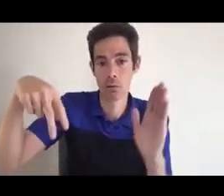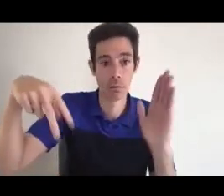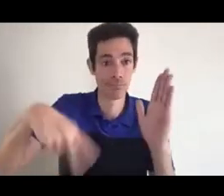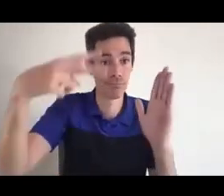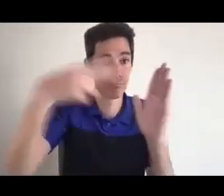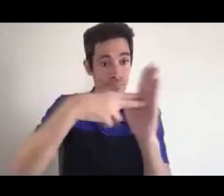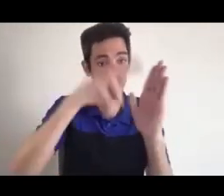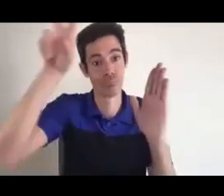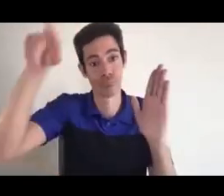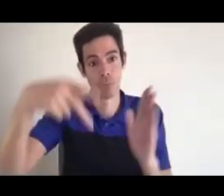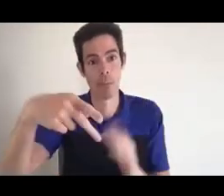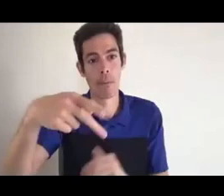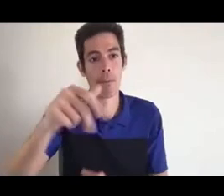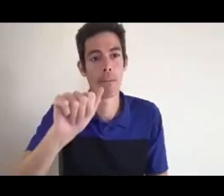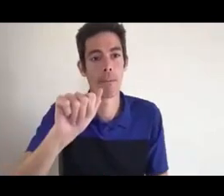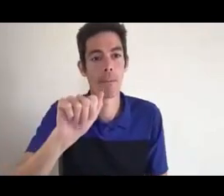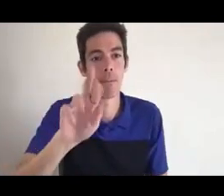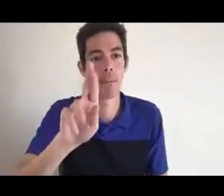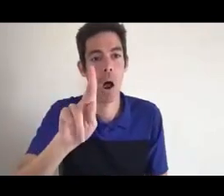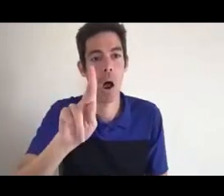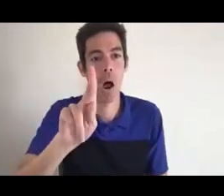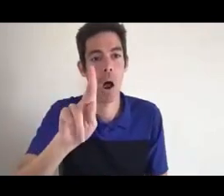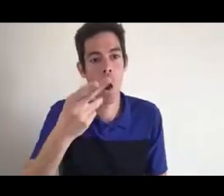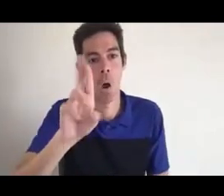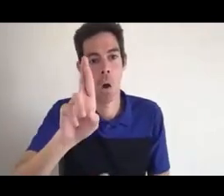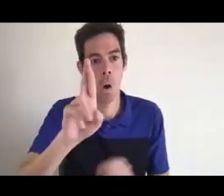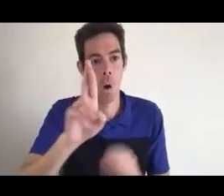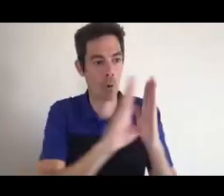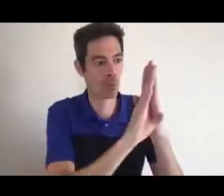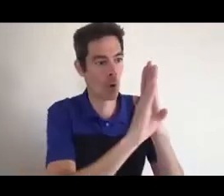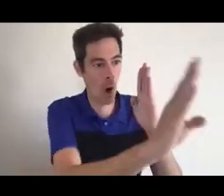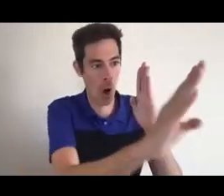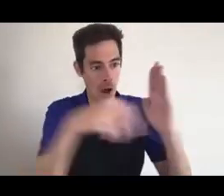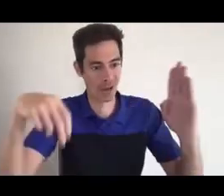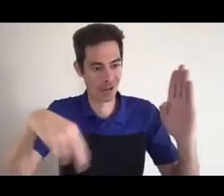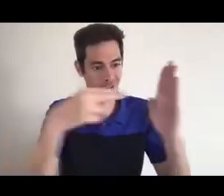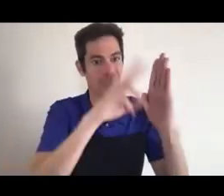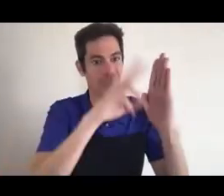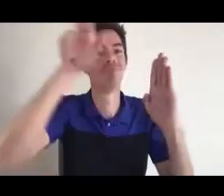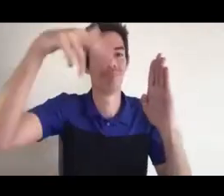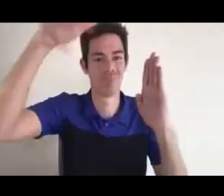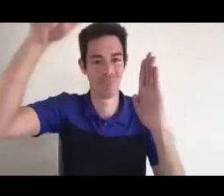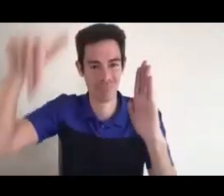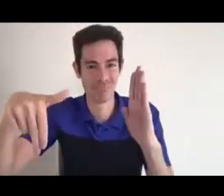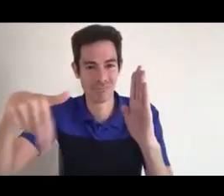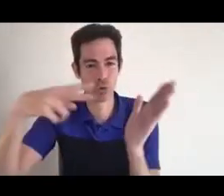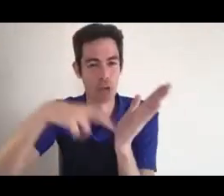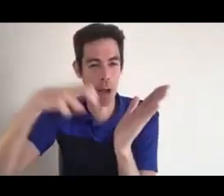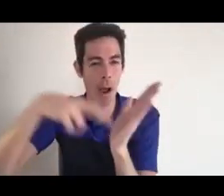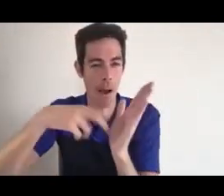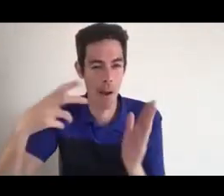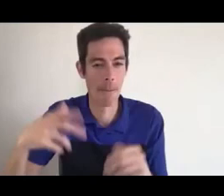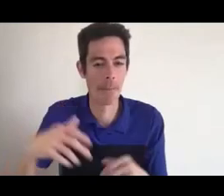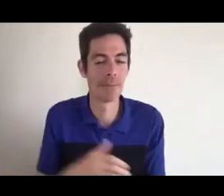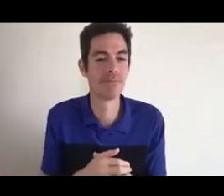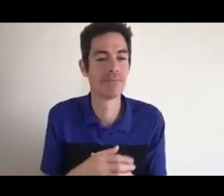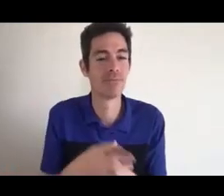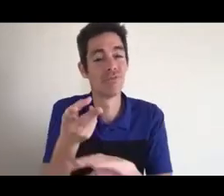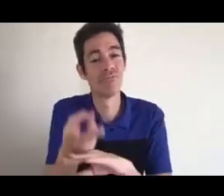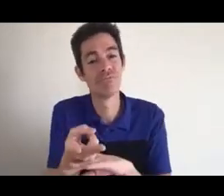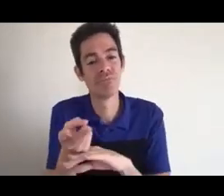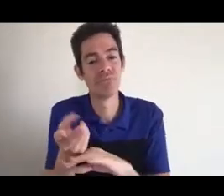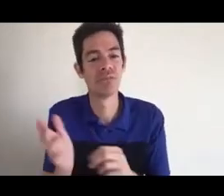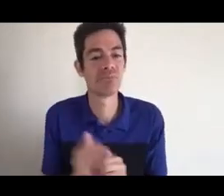use to show the legs moving, like parkour, like jumping off a wall and doing a